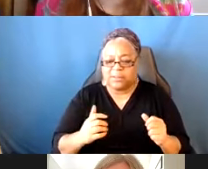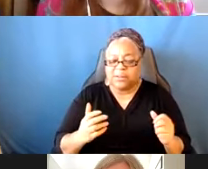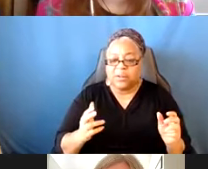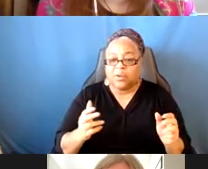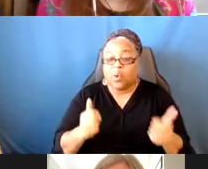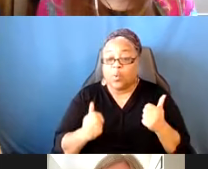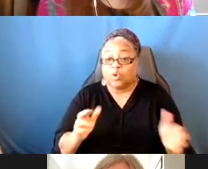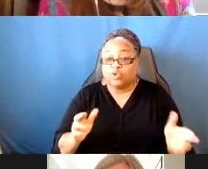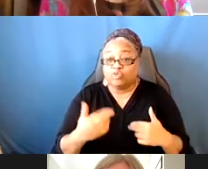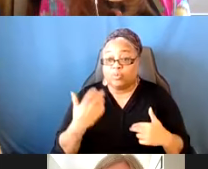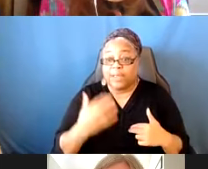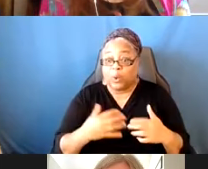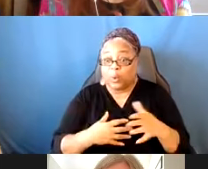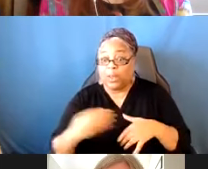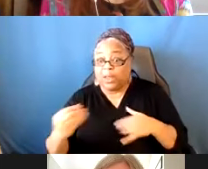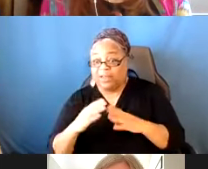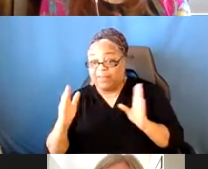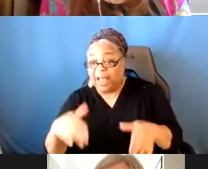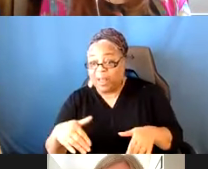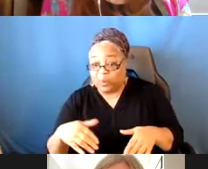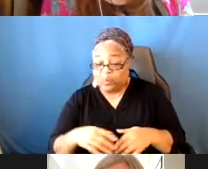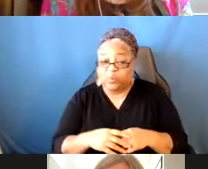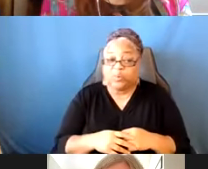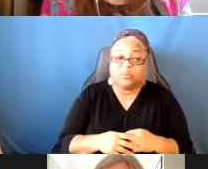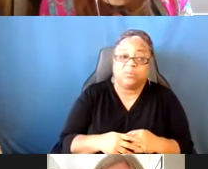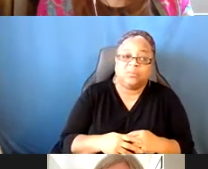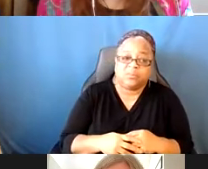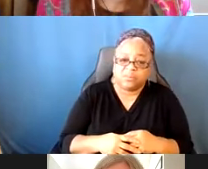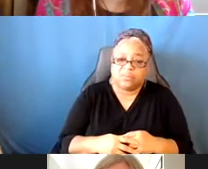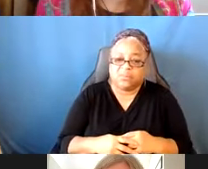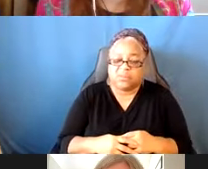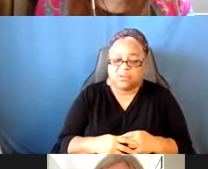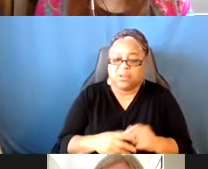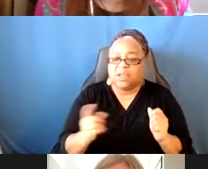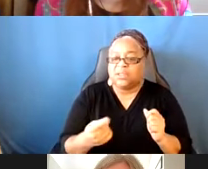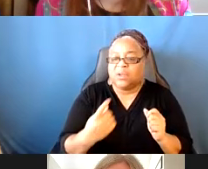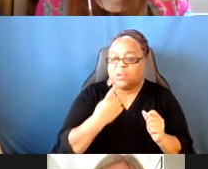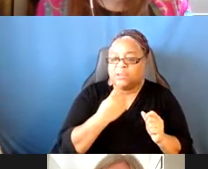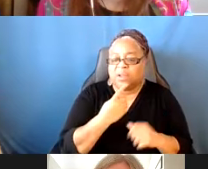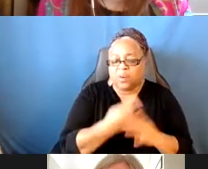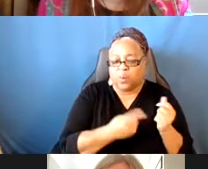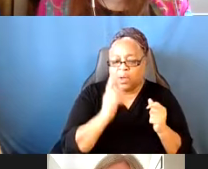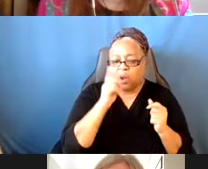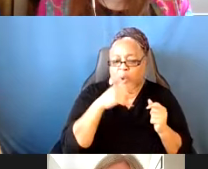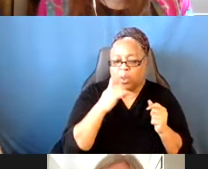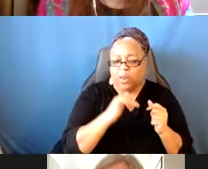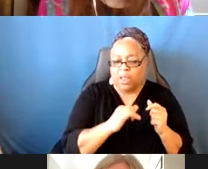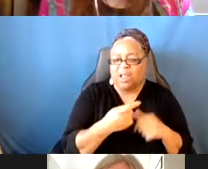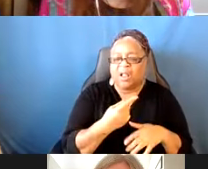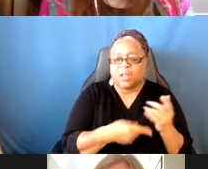know? Ooh, somebody says, what did it look like the last time you left? Yeah, figuring